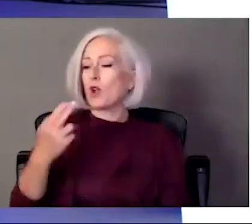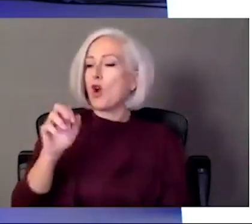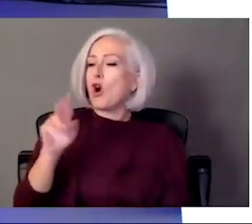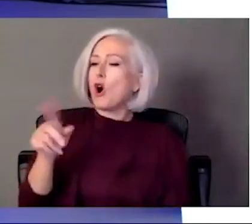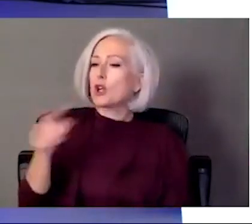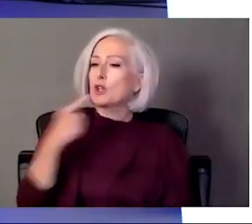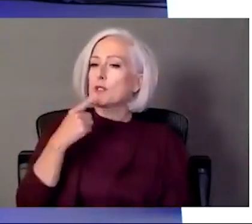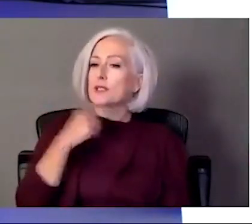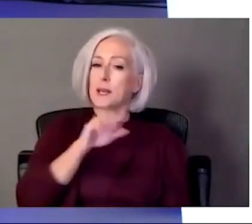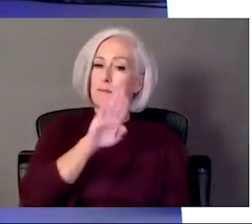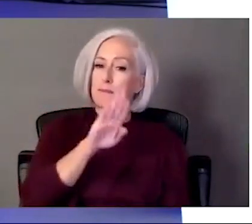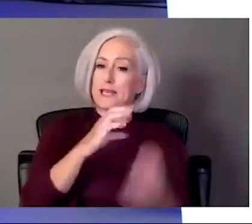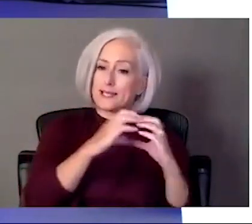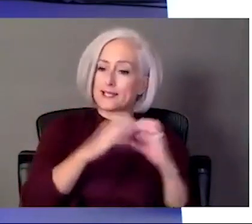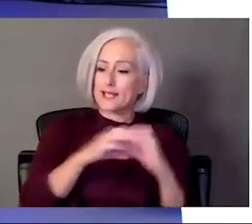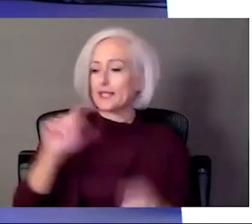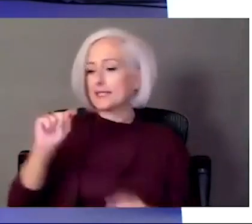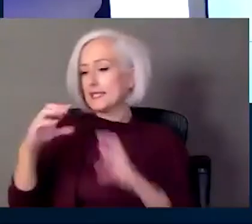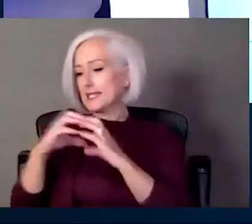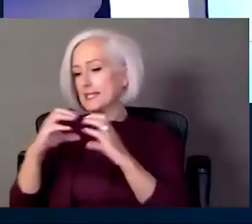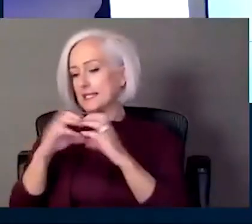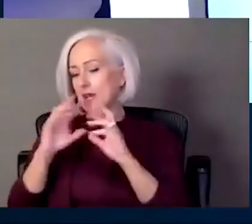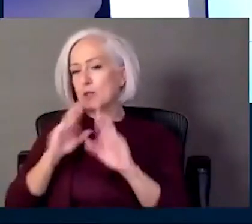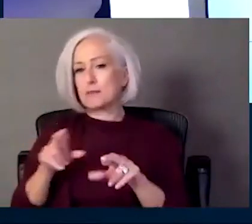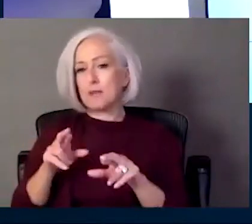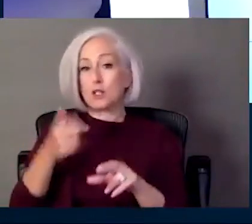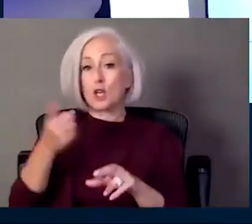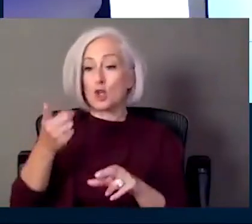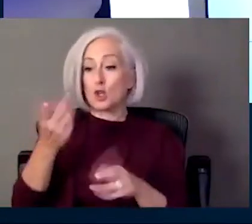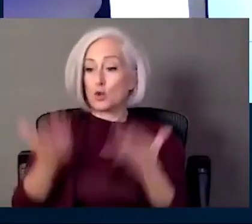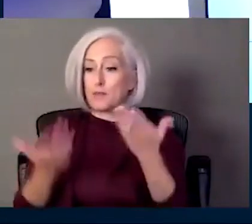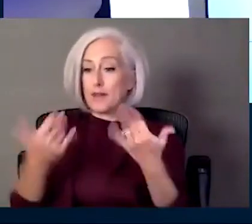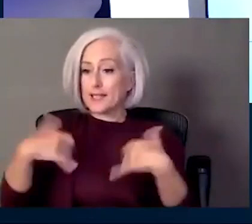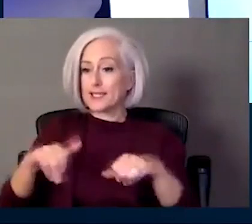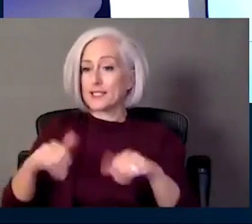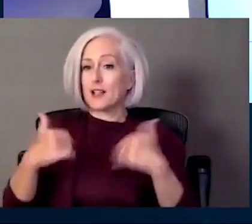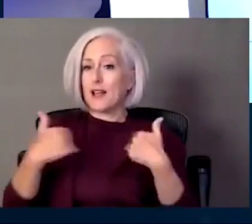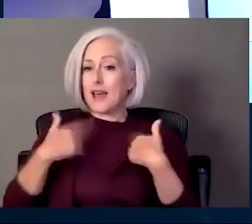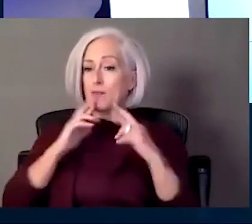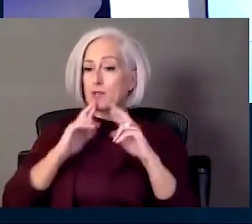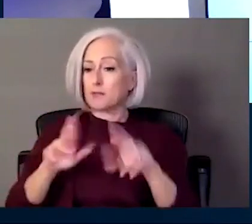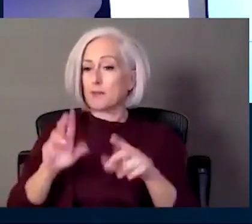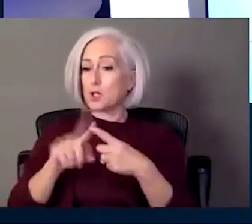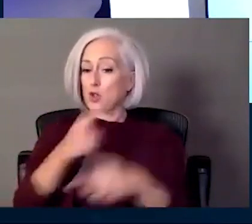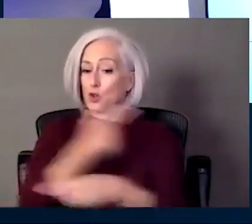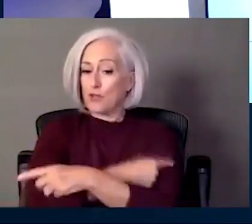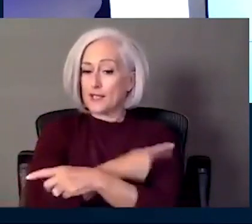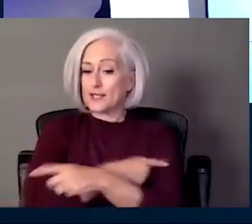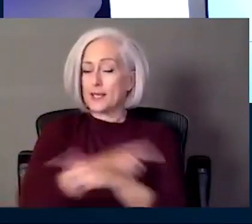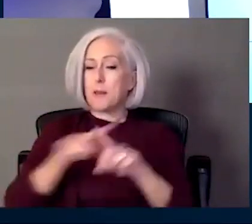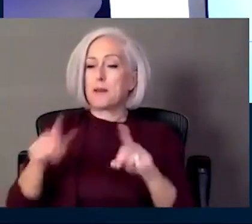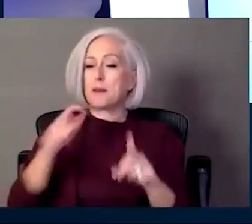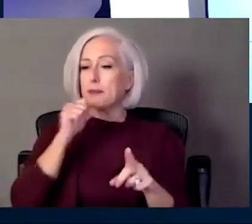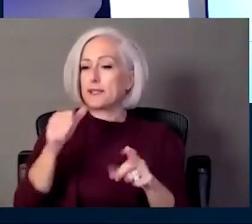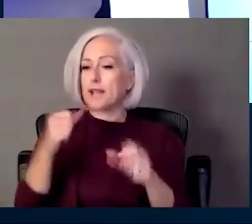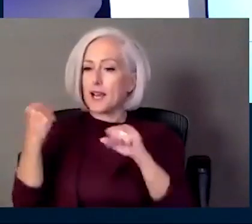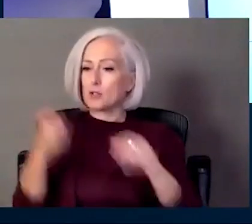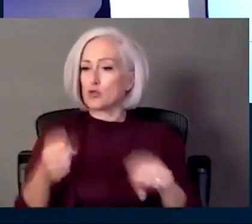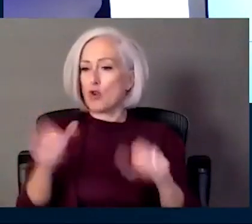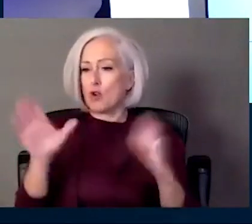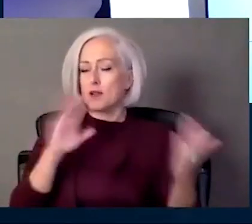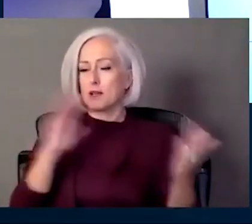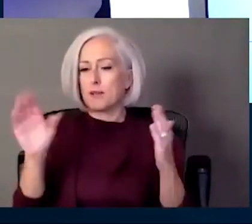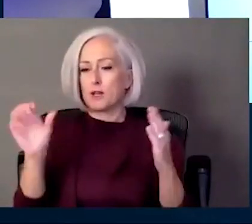cell responses, et cetera. Yeah. You may still have a response to vaccination. It may not be as much robust as somebody who has a more normal